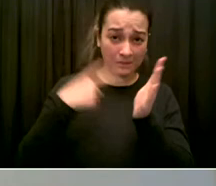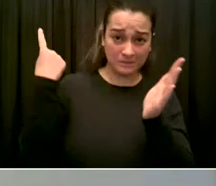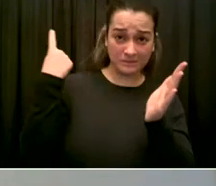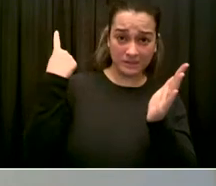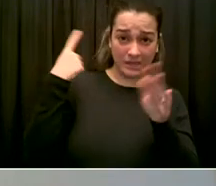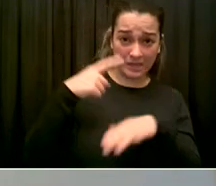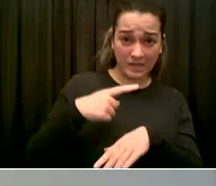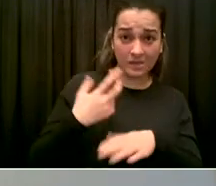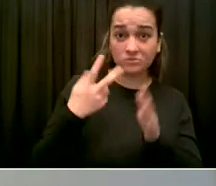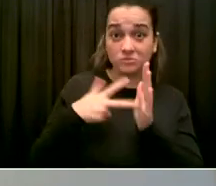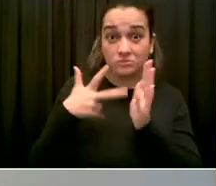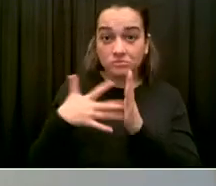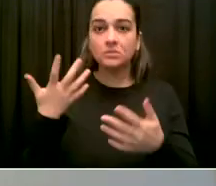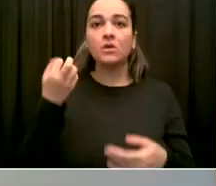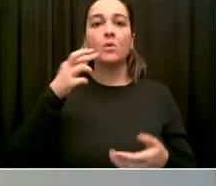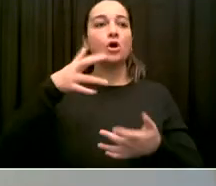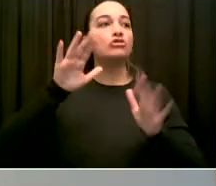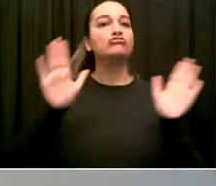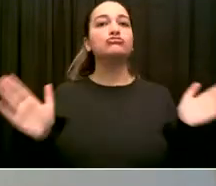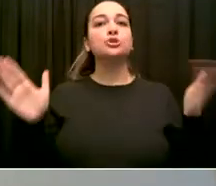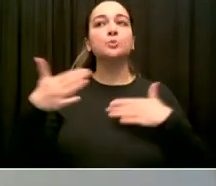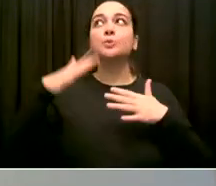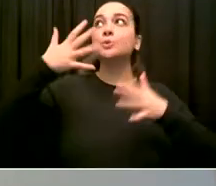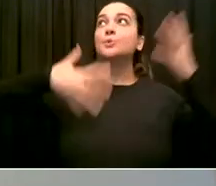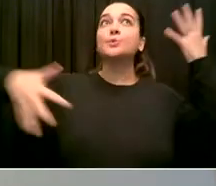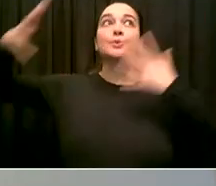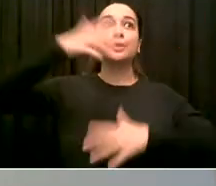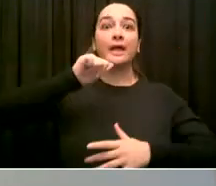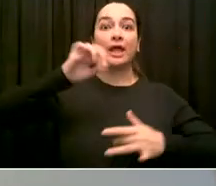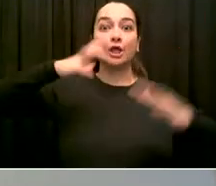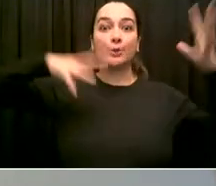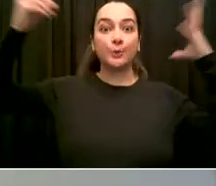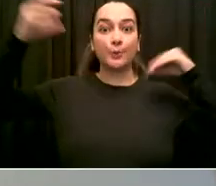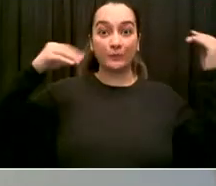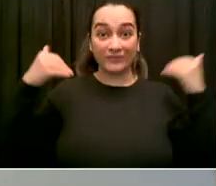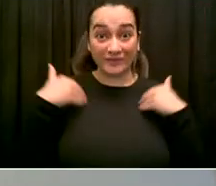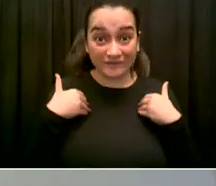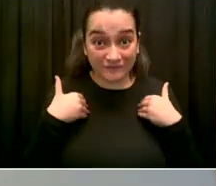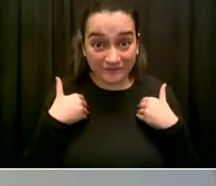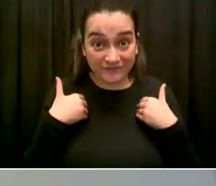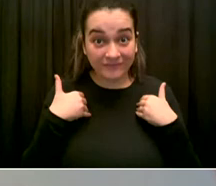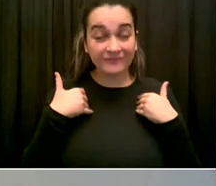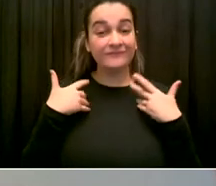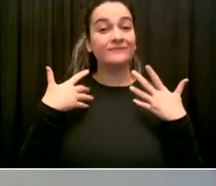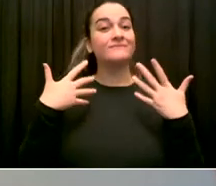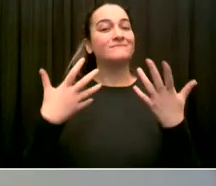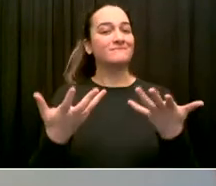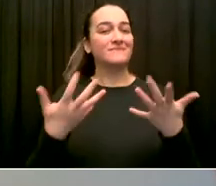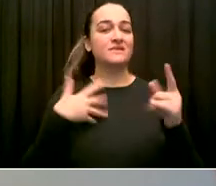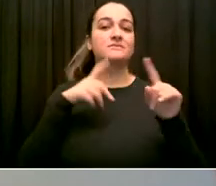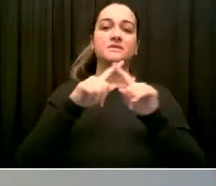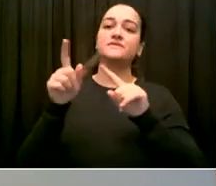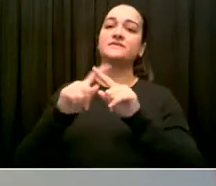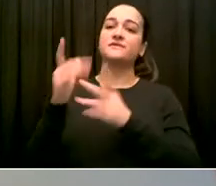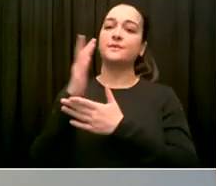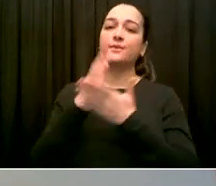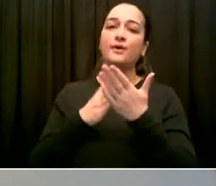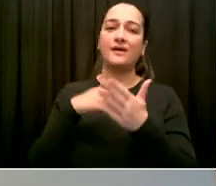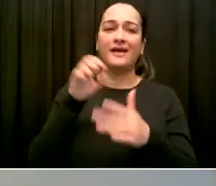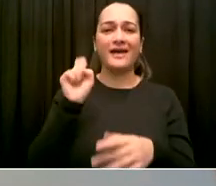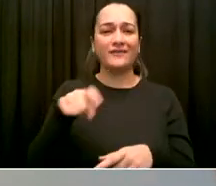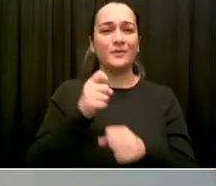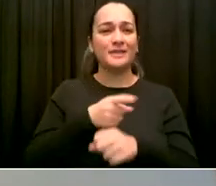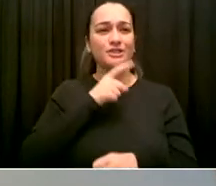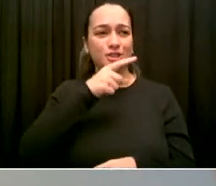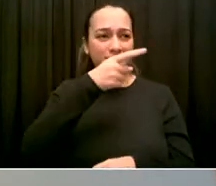climatic conditions. So there are many, many factors that determine why some populations have higher rates than others. And then you have to also get into the much